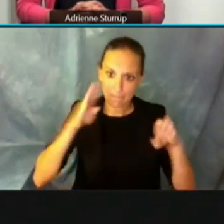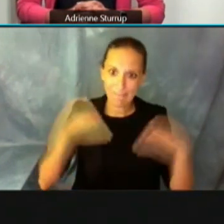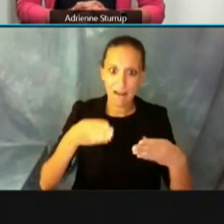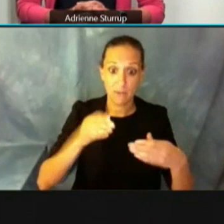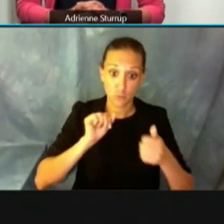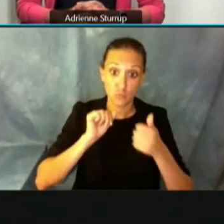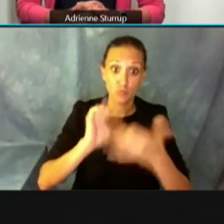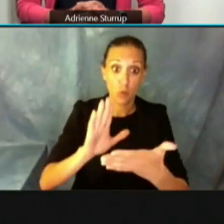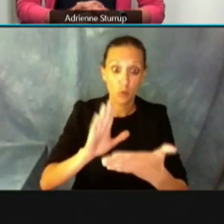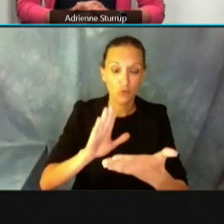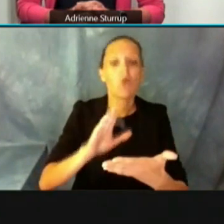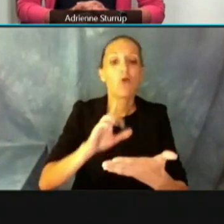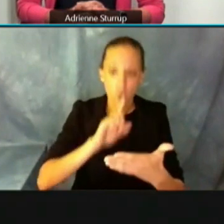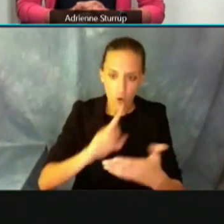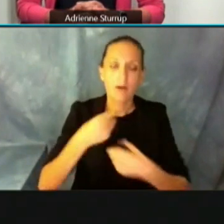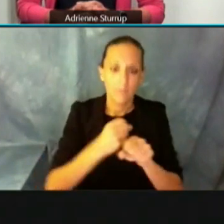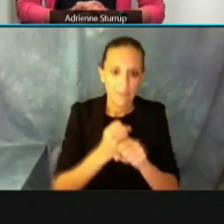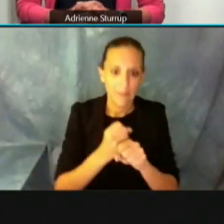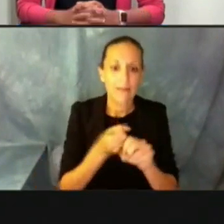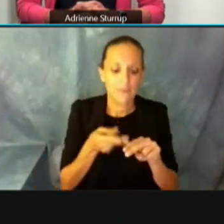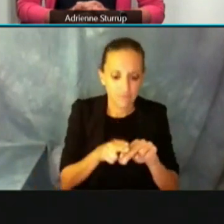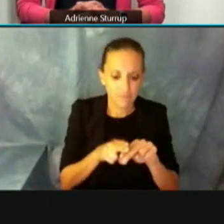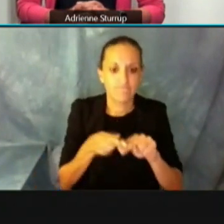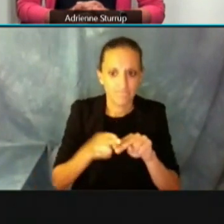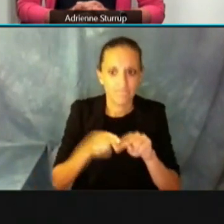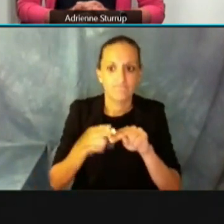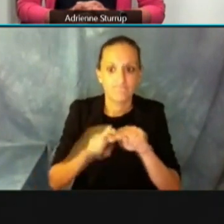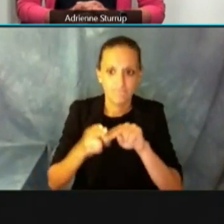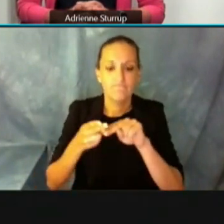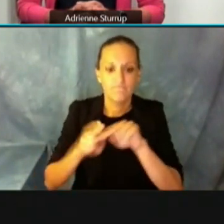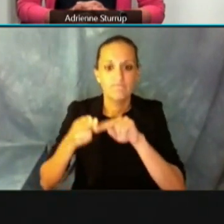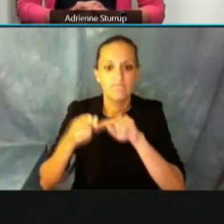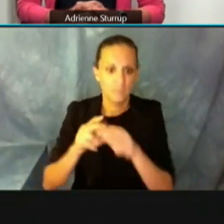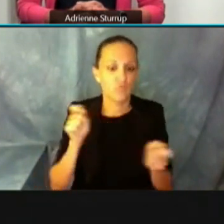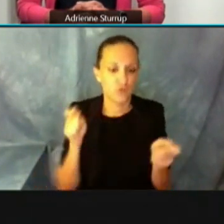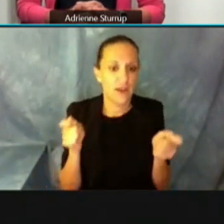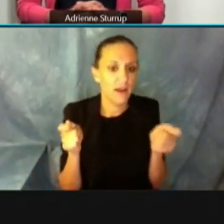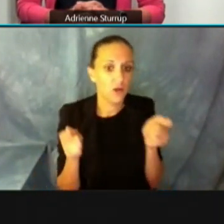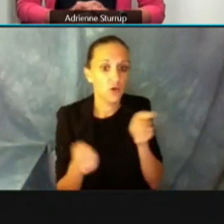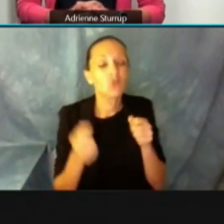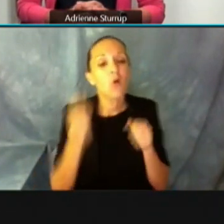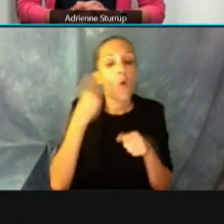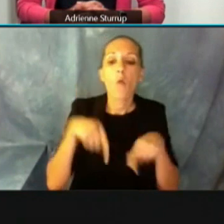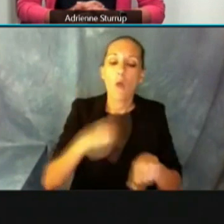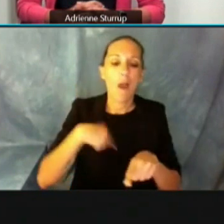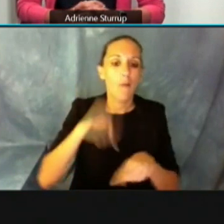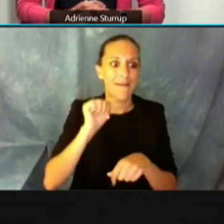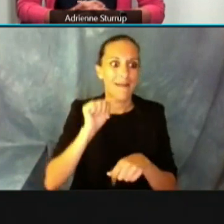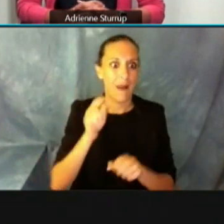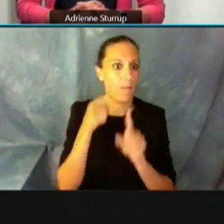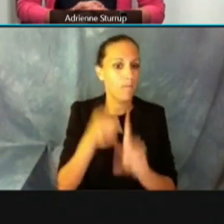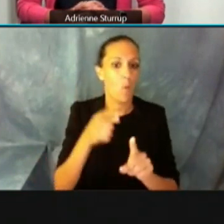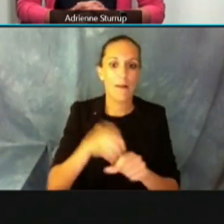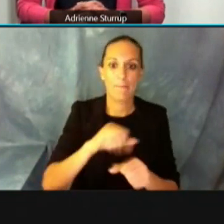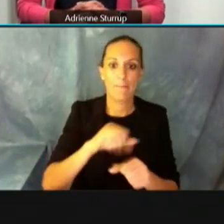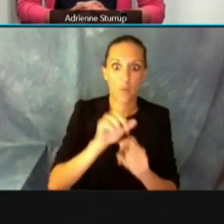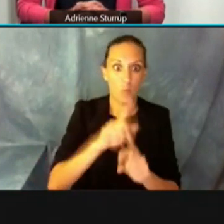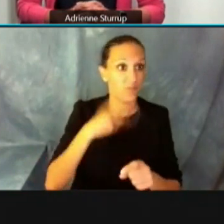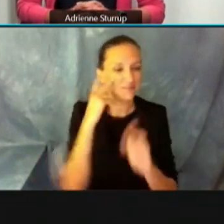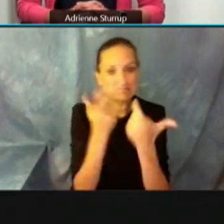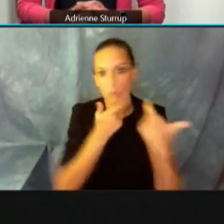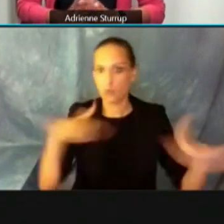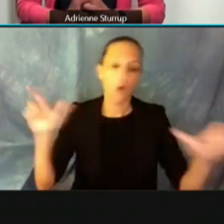are making incremental changes with great reward. So while we're not at a point in the pandemic where we're seeing large numbers of